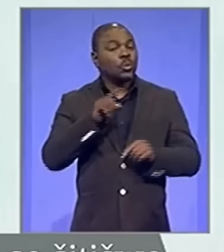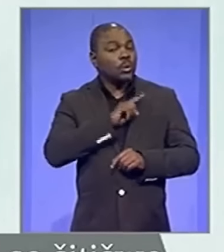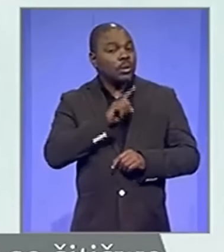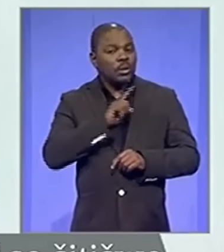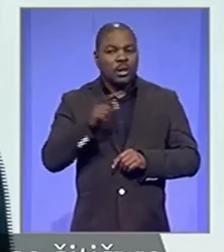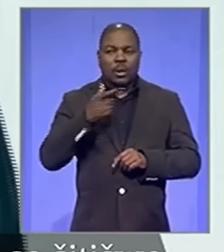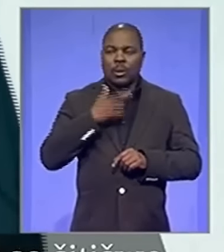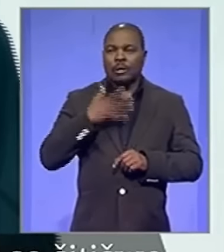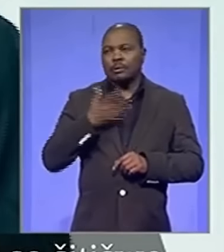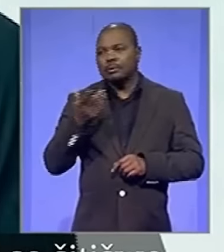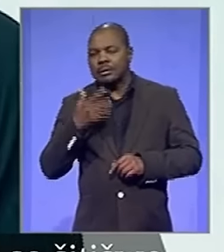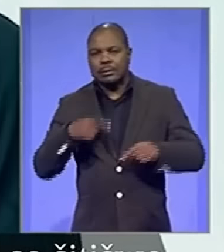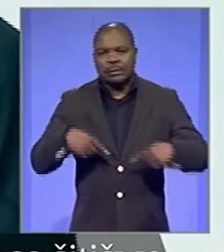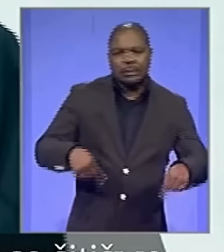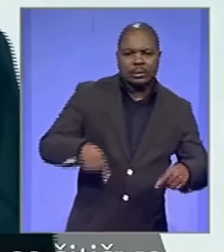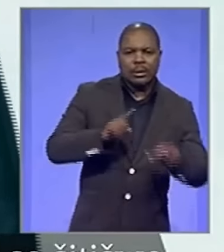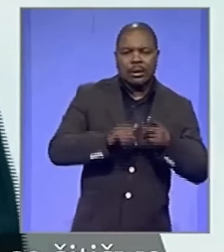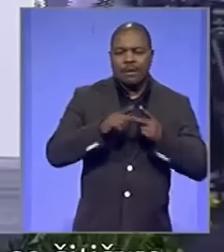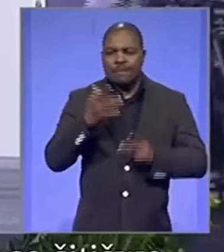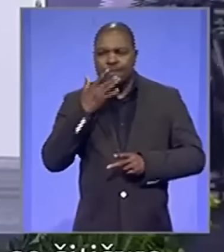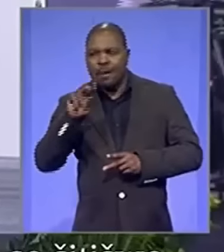without favor, and without